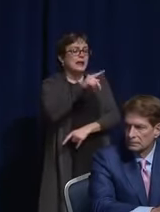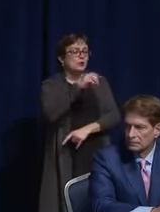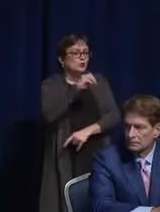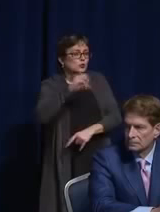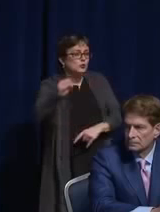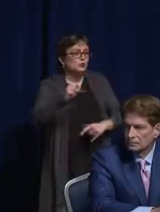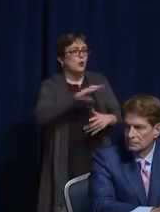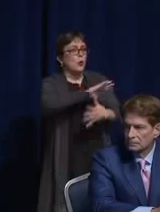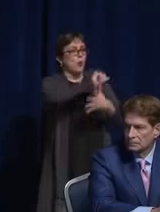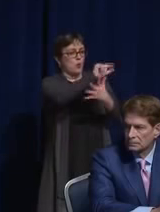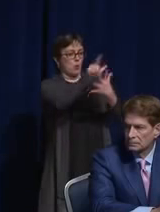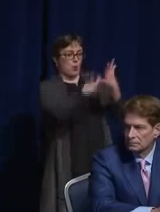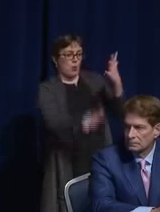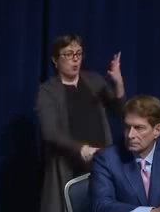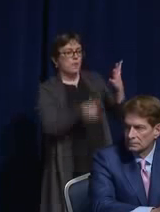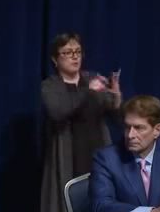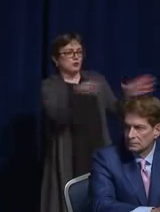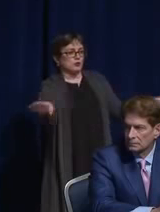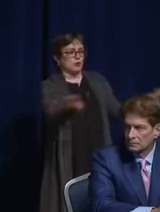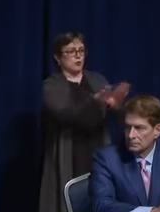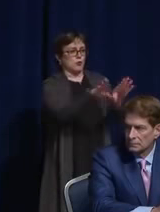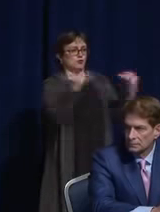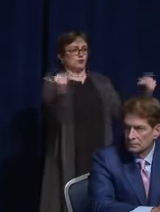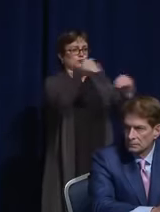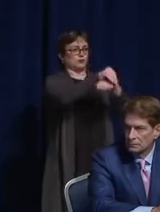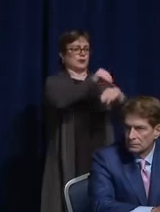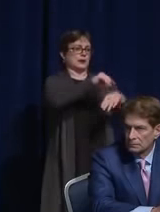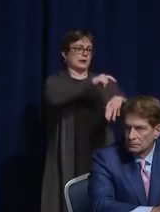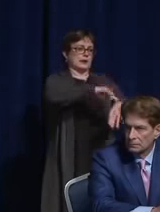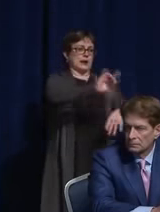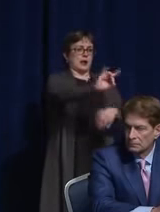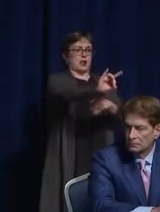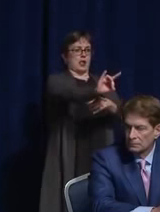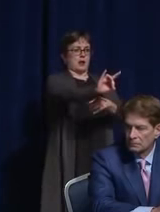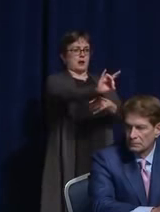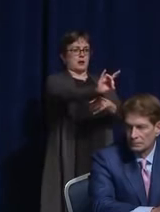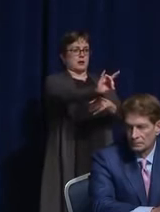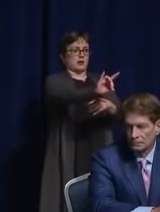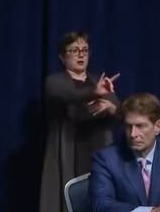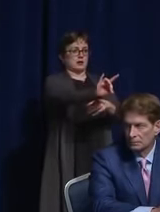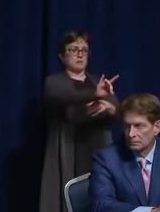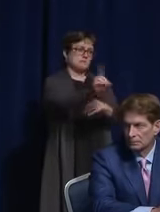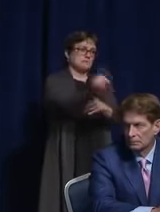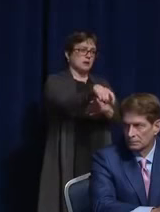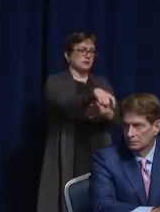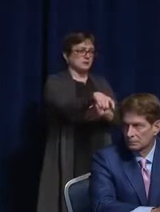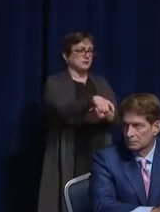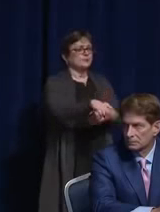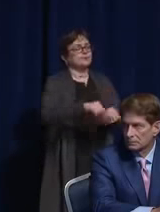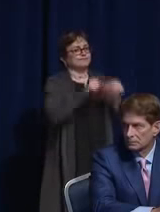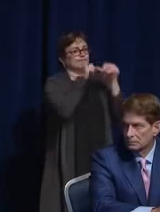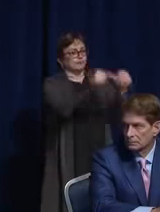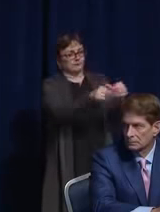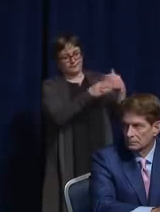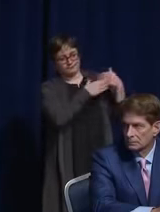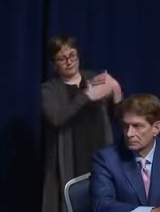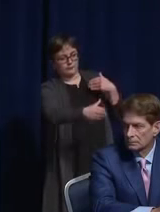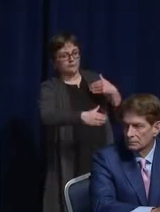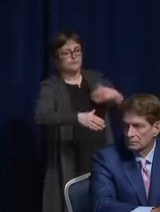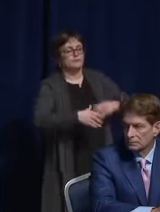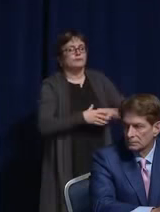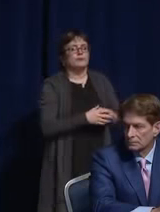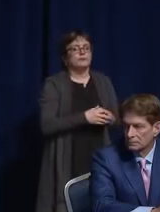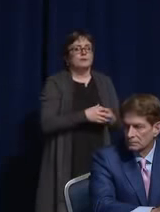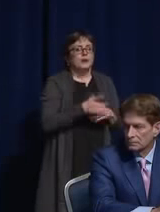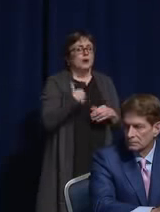evening beginning at 8 p.m. We are as aggressive as any American state in the